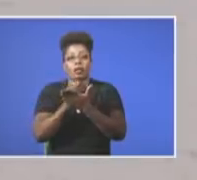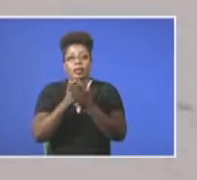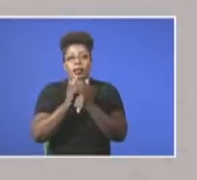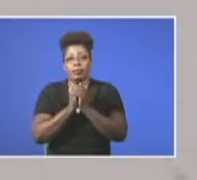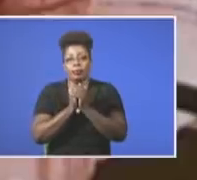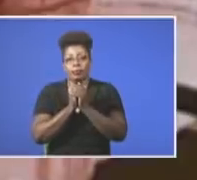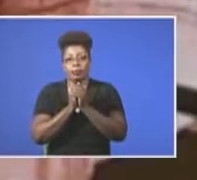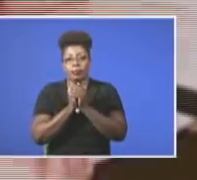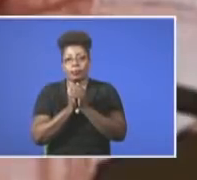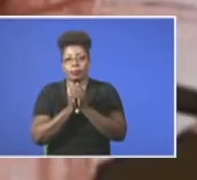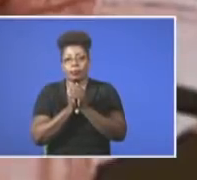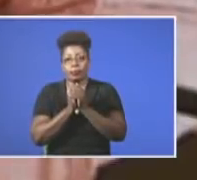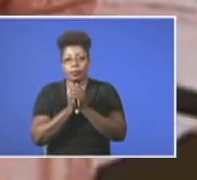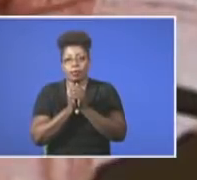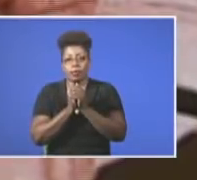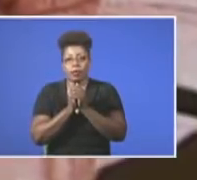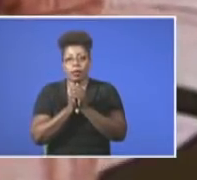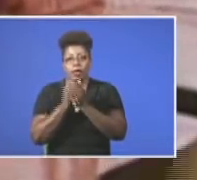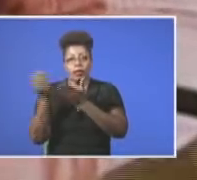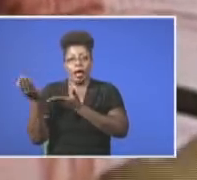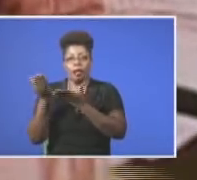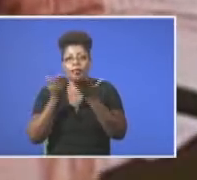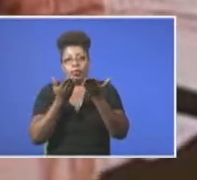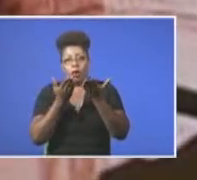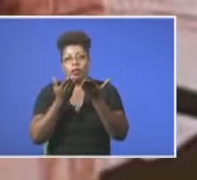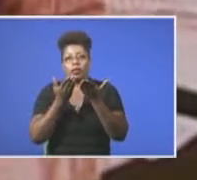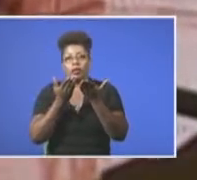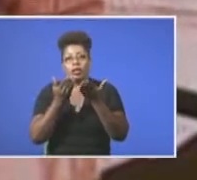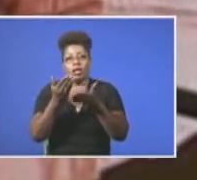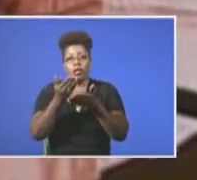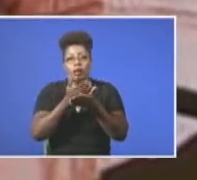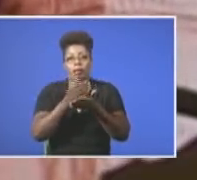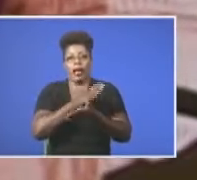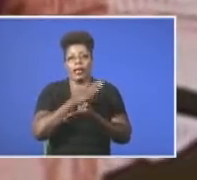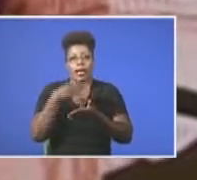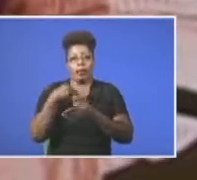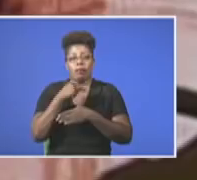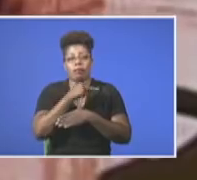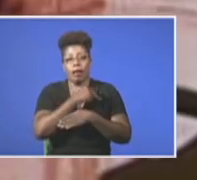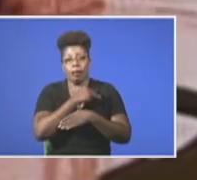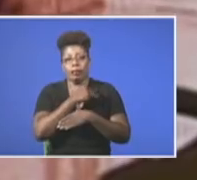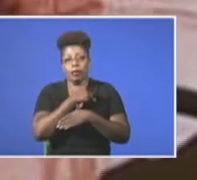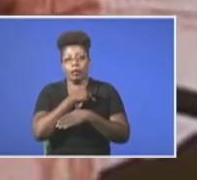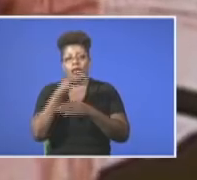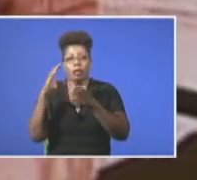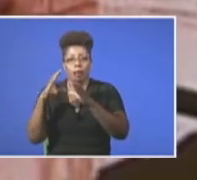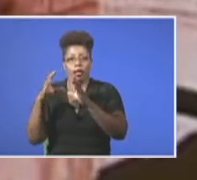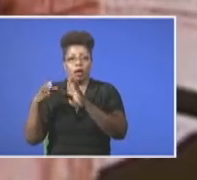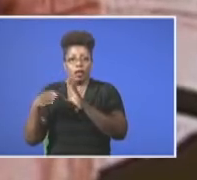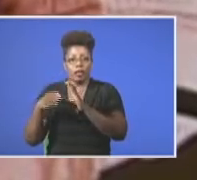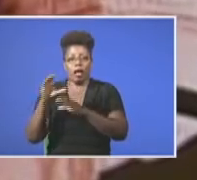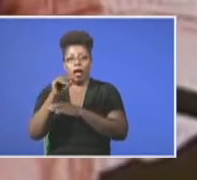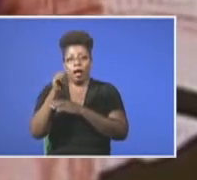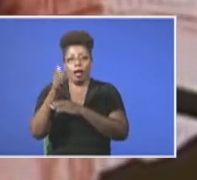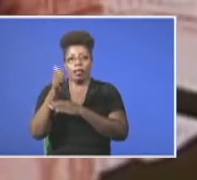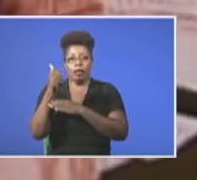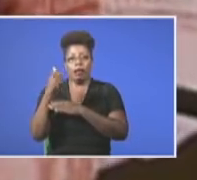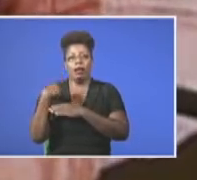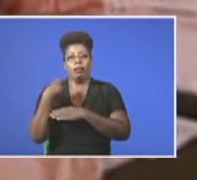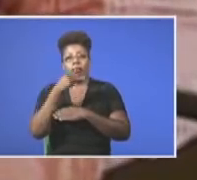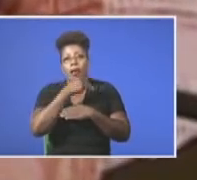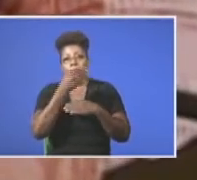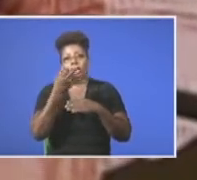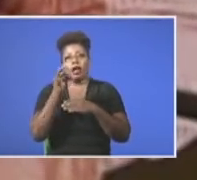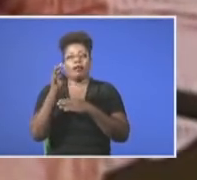Note that I brought members of my cabinet, parliamentary colleagues, other executive members of the